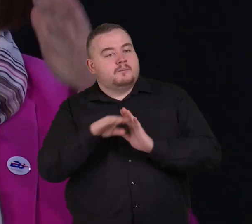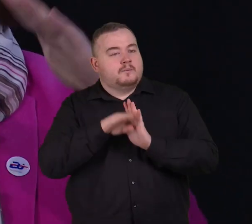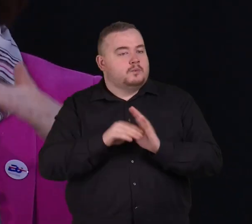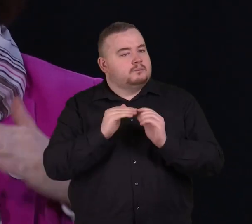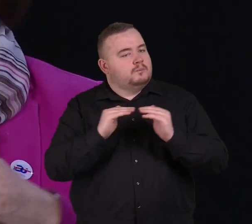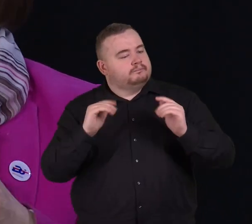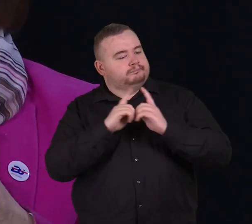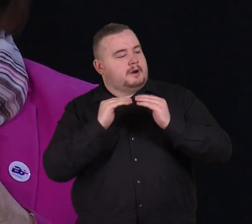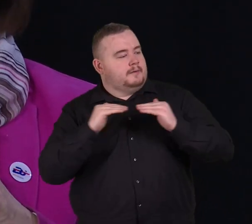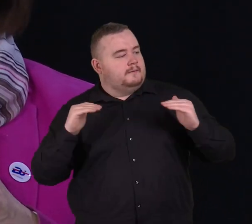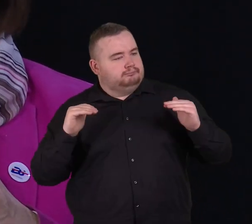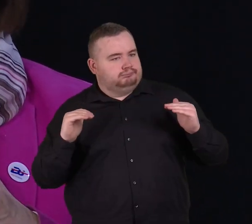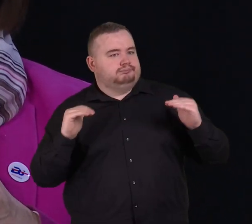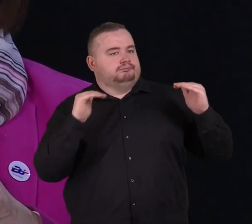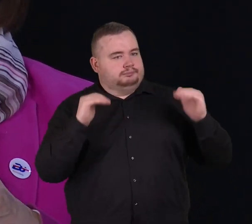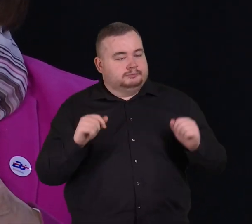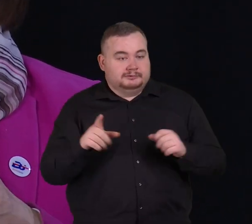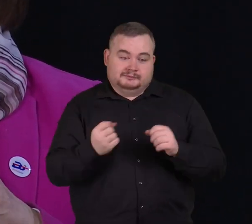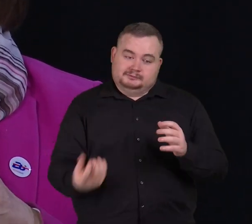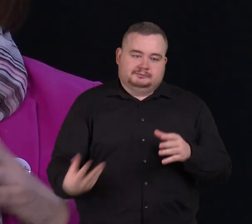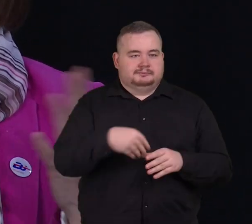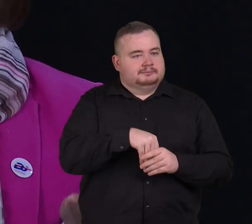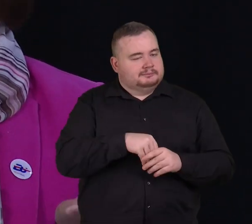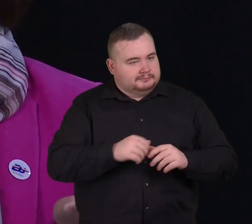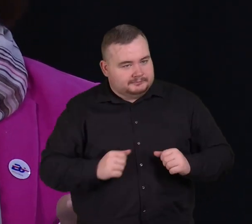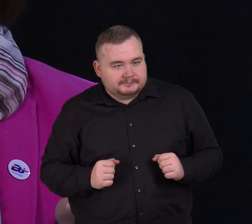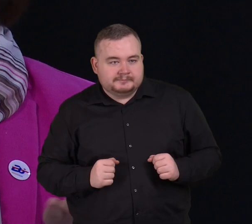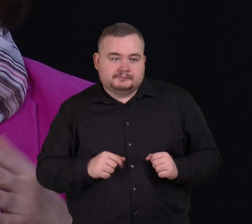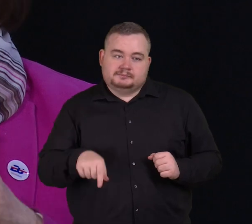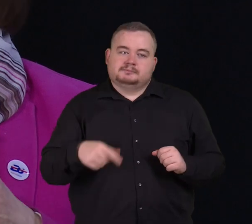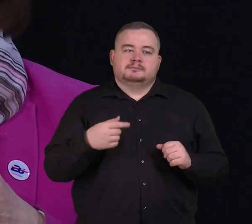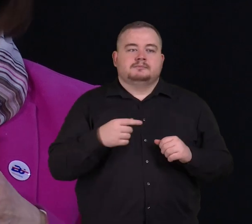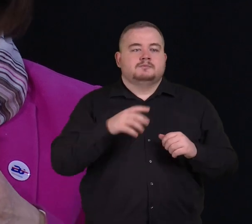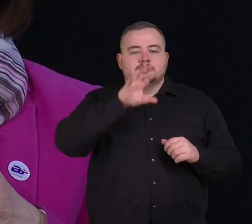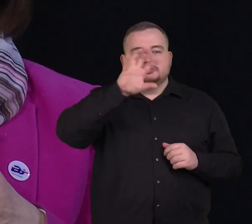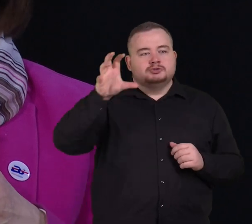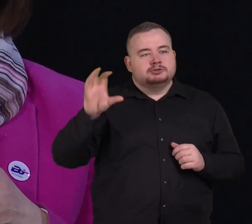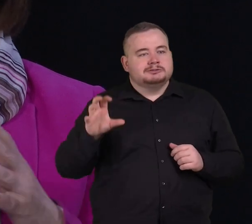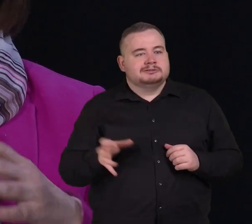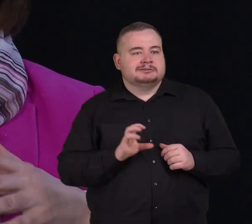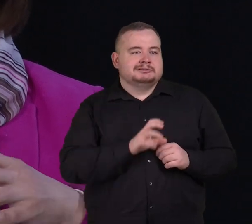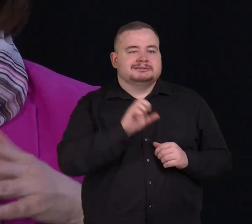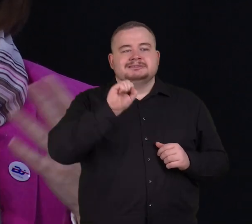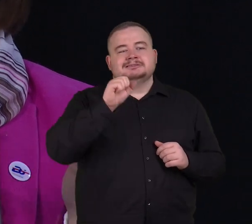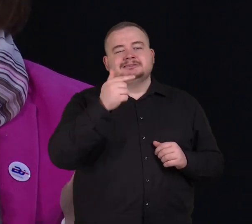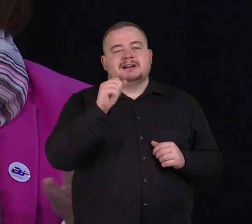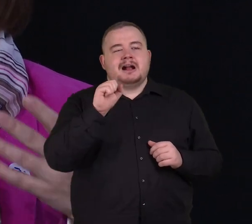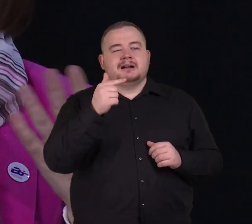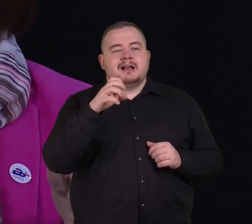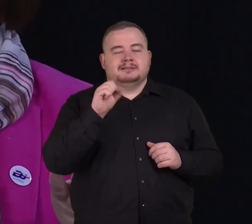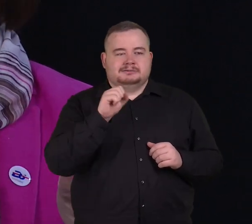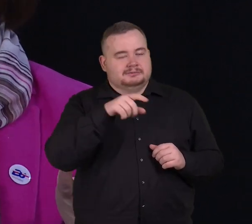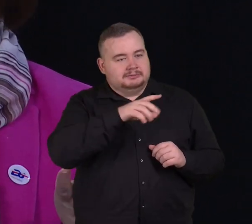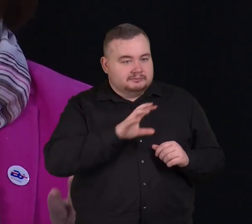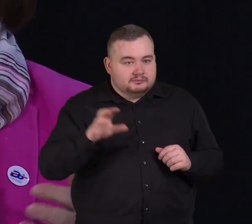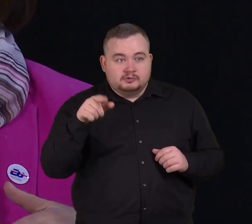regions, eastern part of Poland regions, with similar problems, and that's why it was the idea to